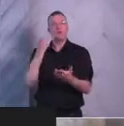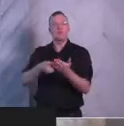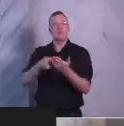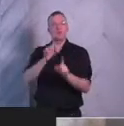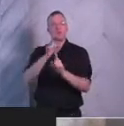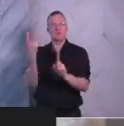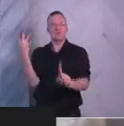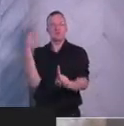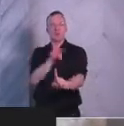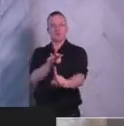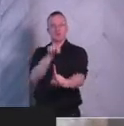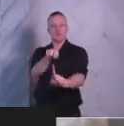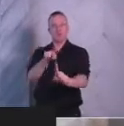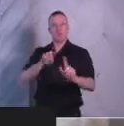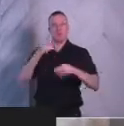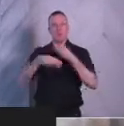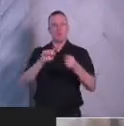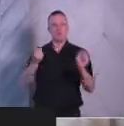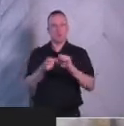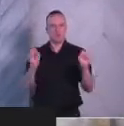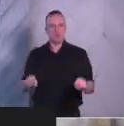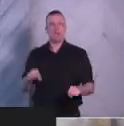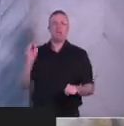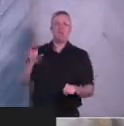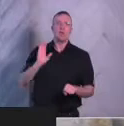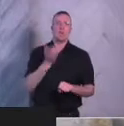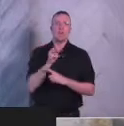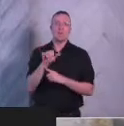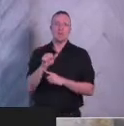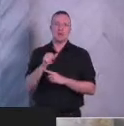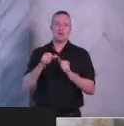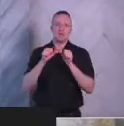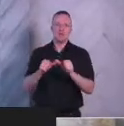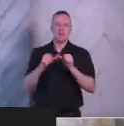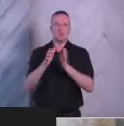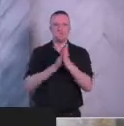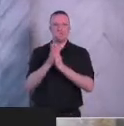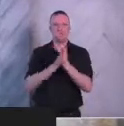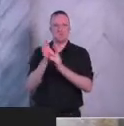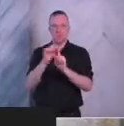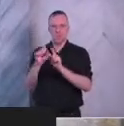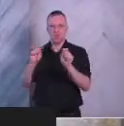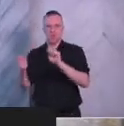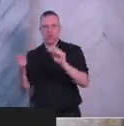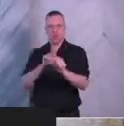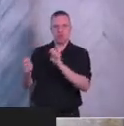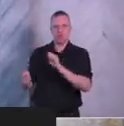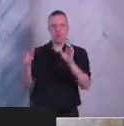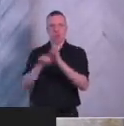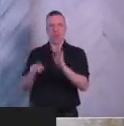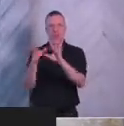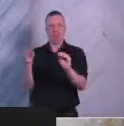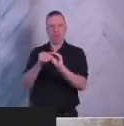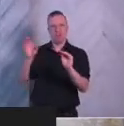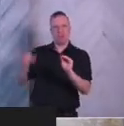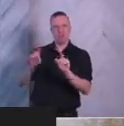change our world. And yes, we have a media that constantly wants to twist situations to be negative. But I think